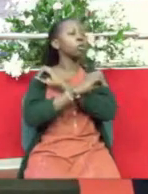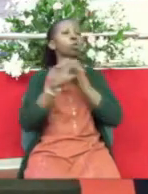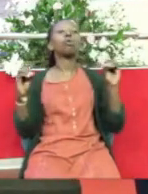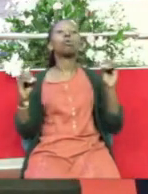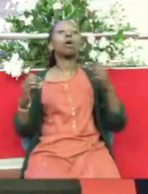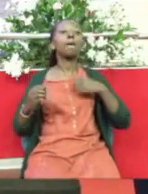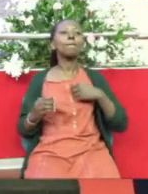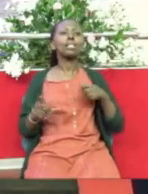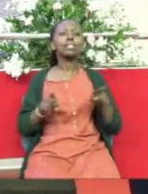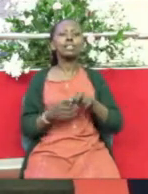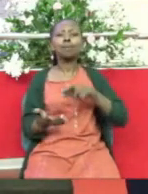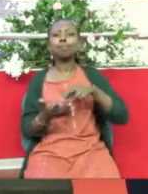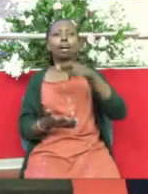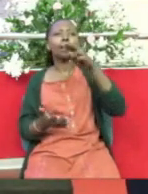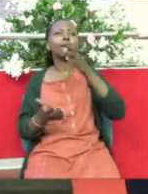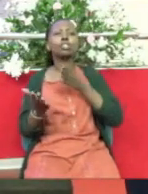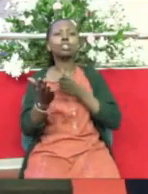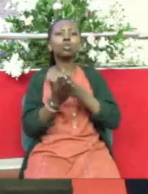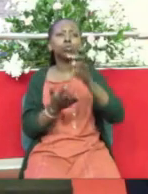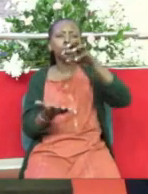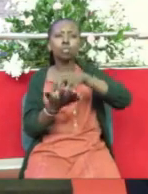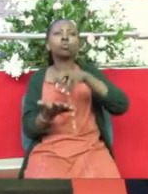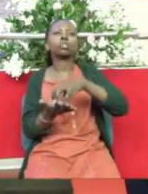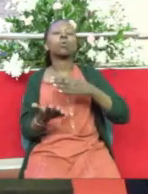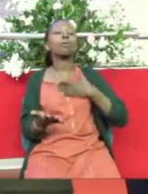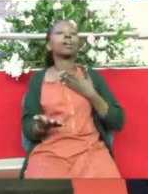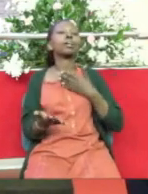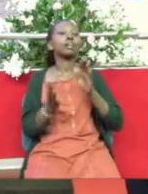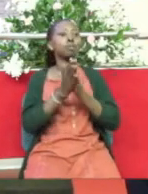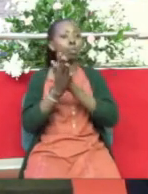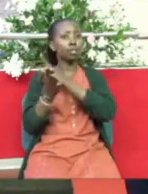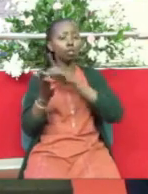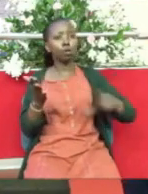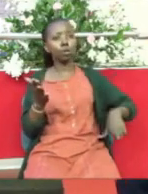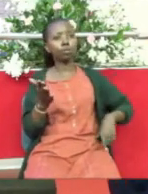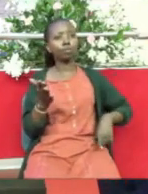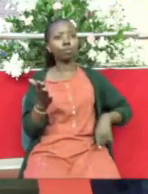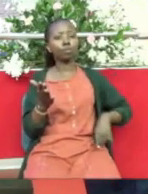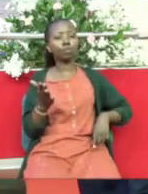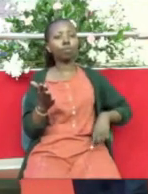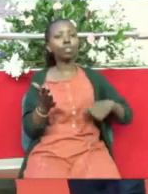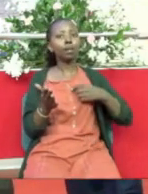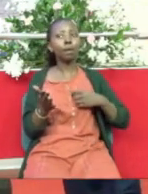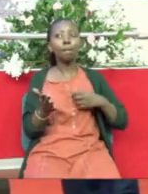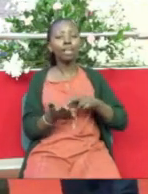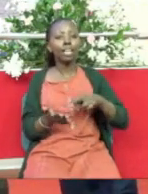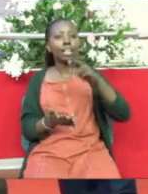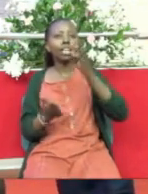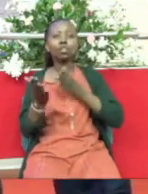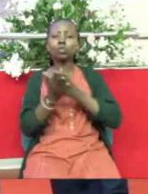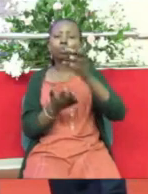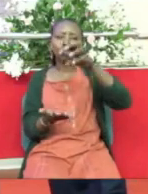am arising above my circumstances. Amen. I am rising above my